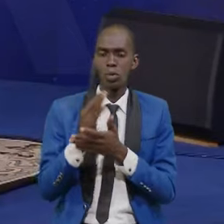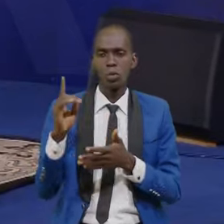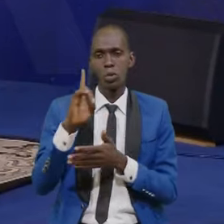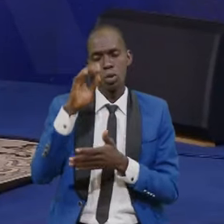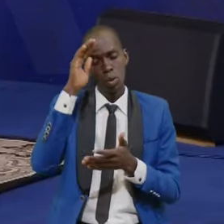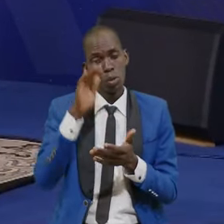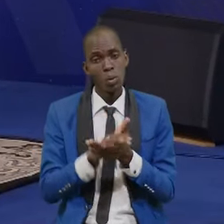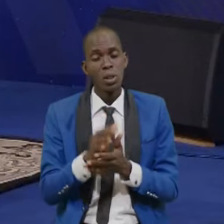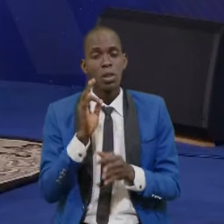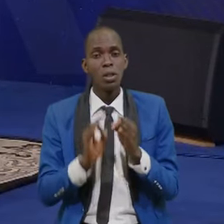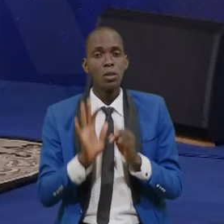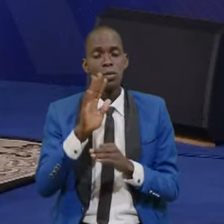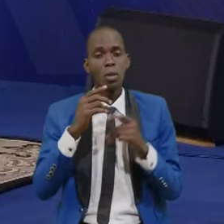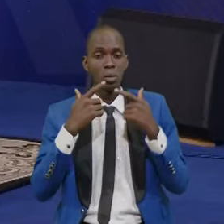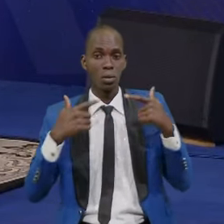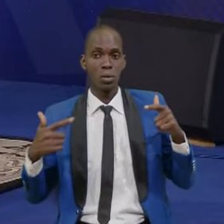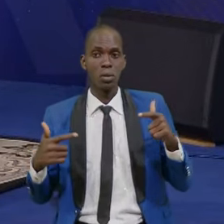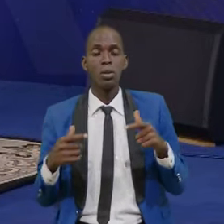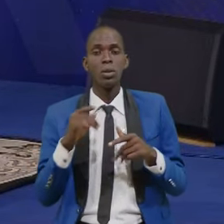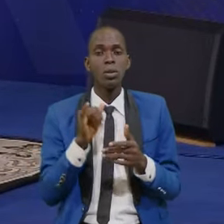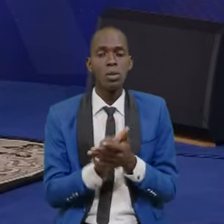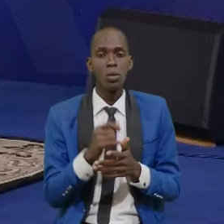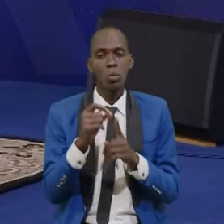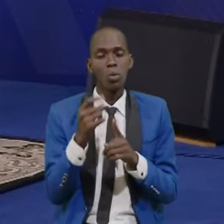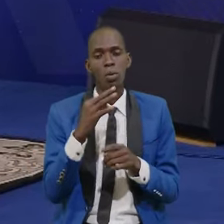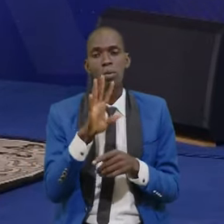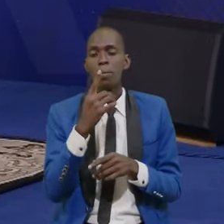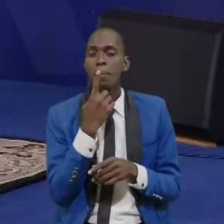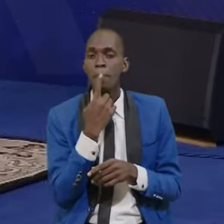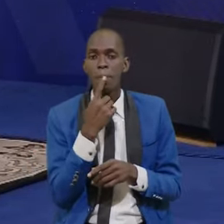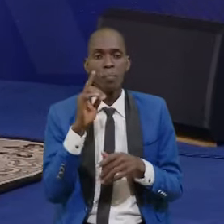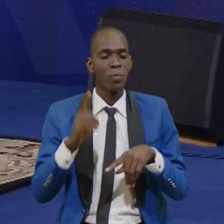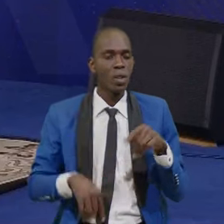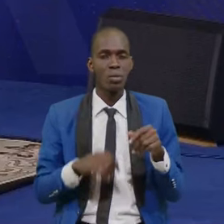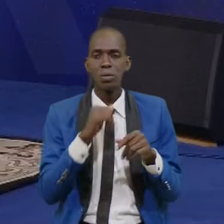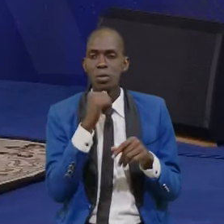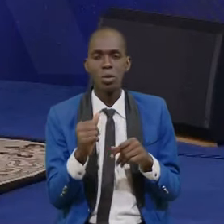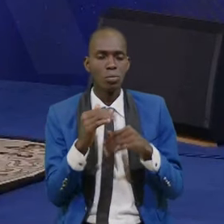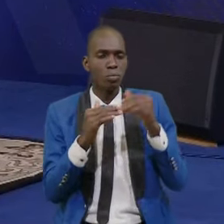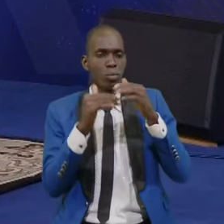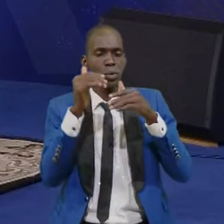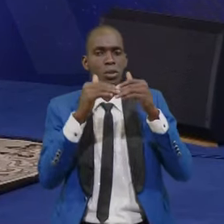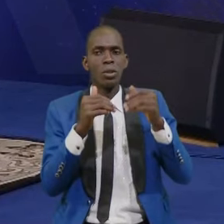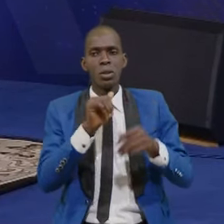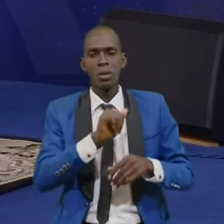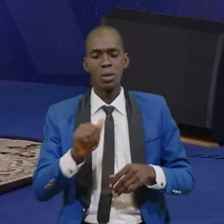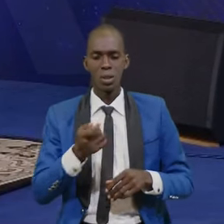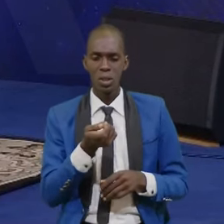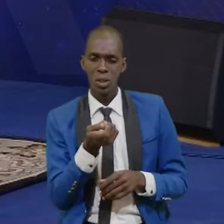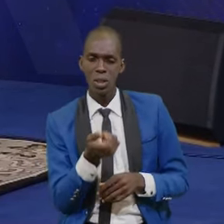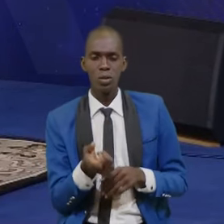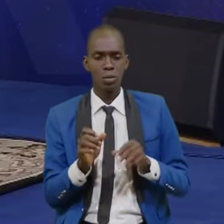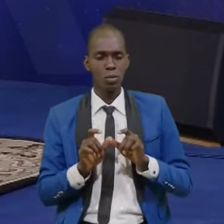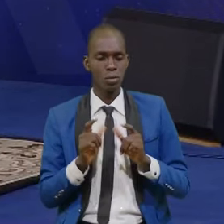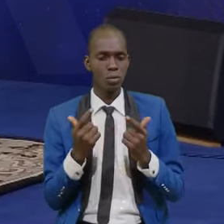your language, if the speech of your mouth cannot edify the little circle in your